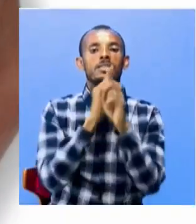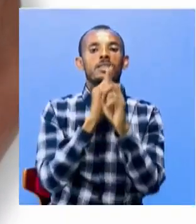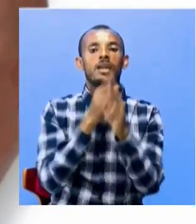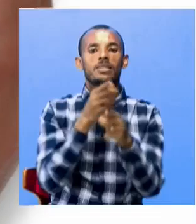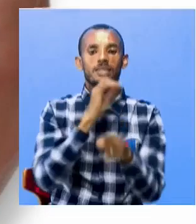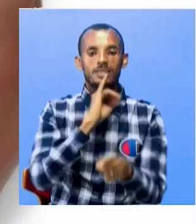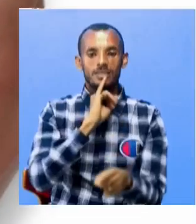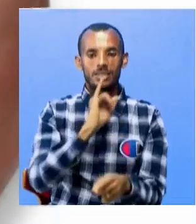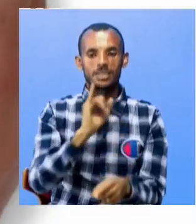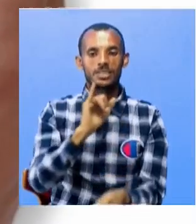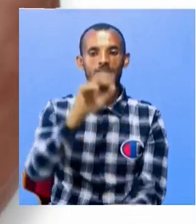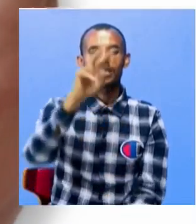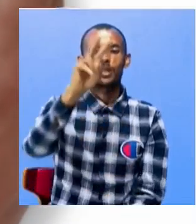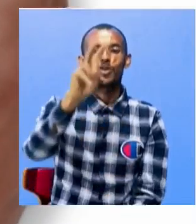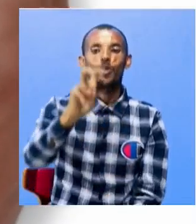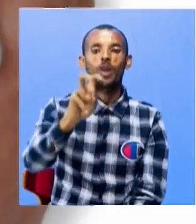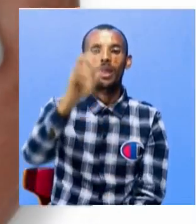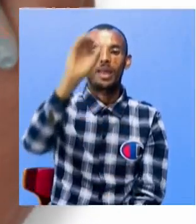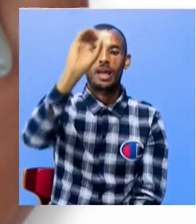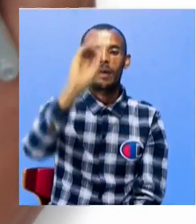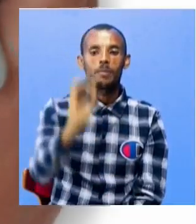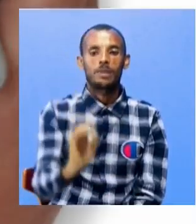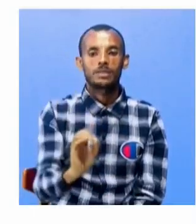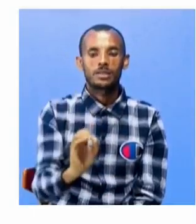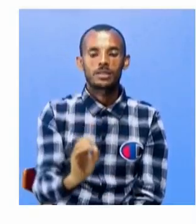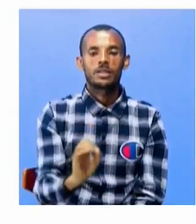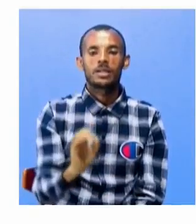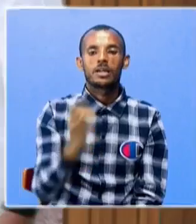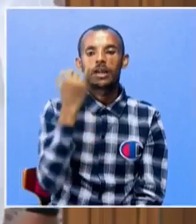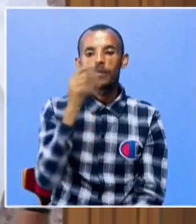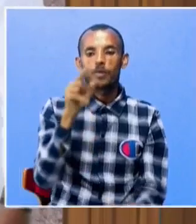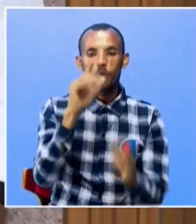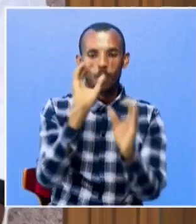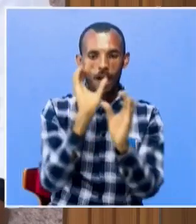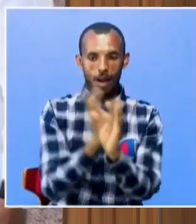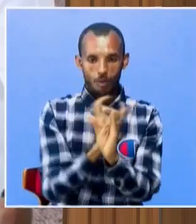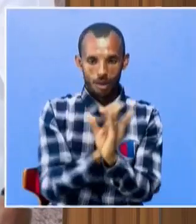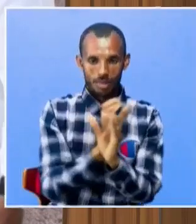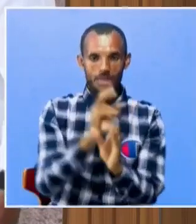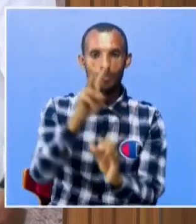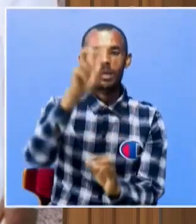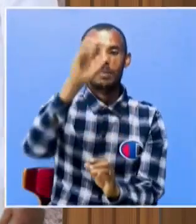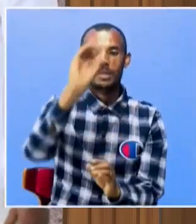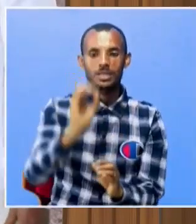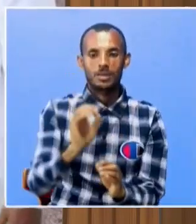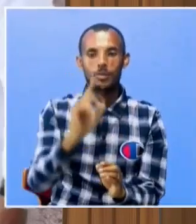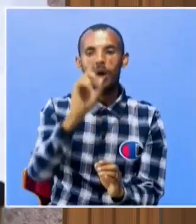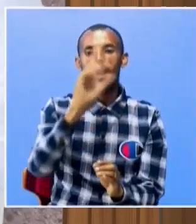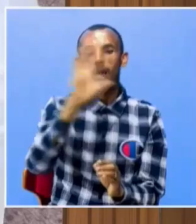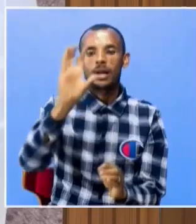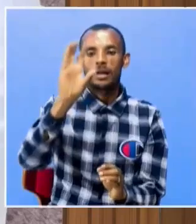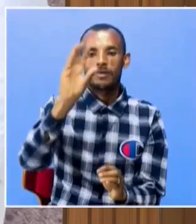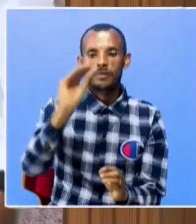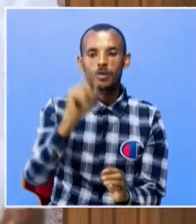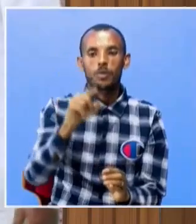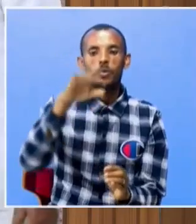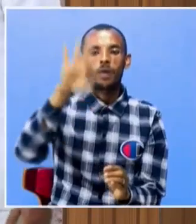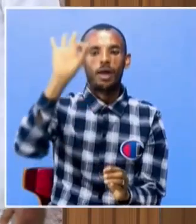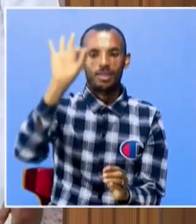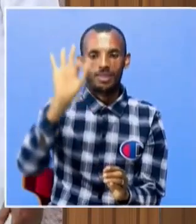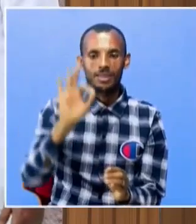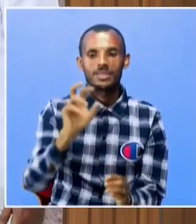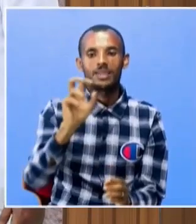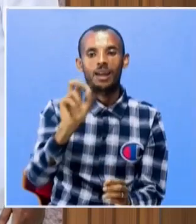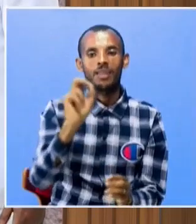this 20%. So if you calculate 20% of 150, you get 30.